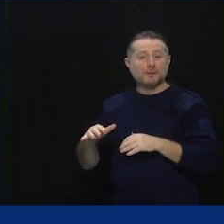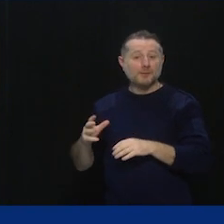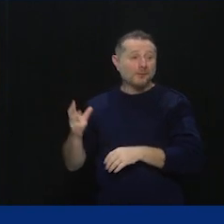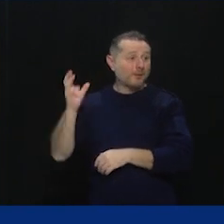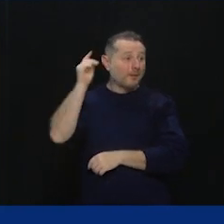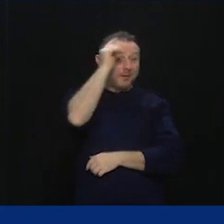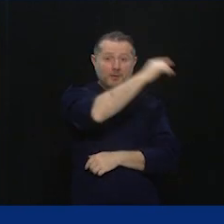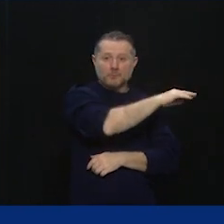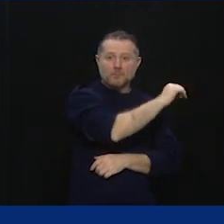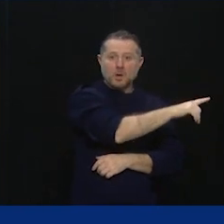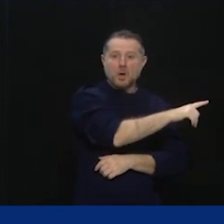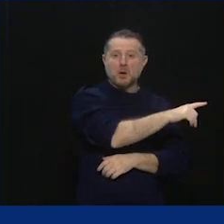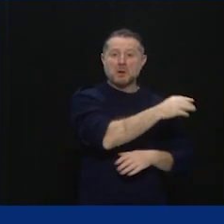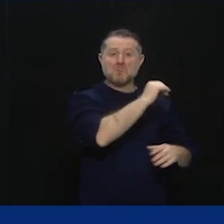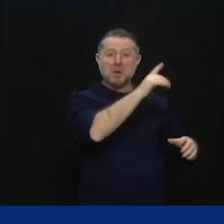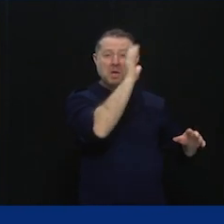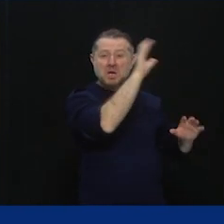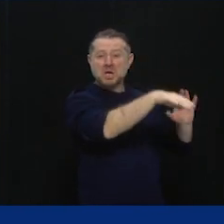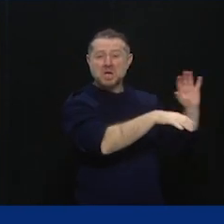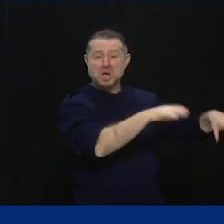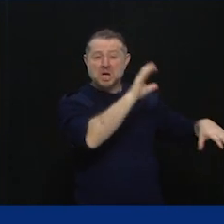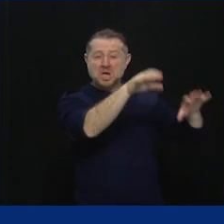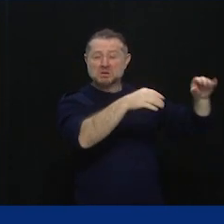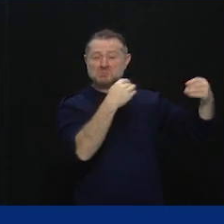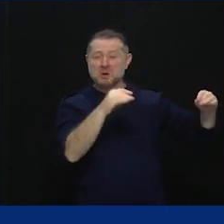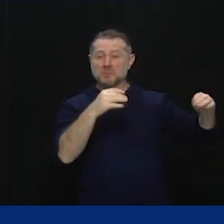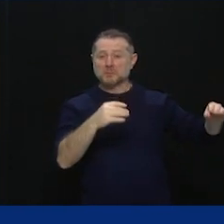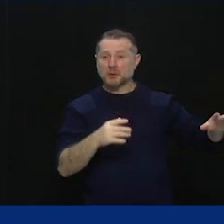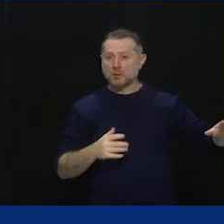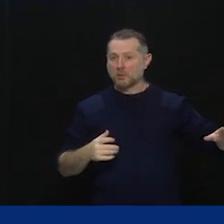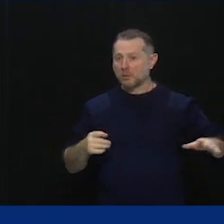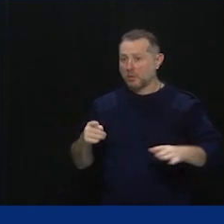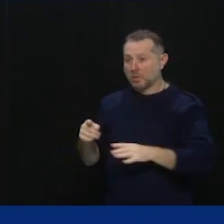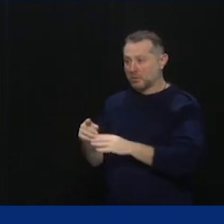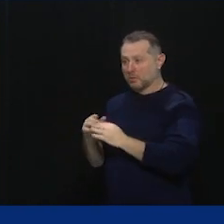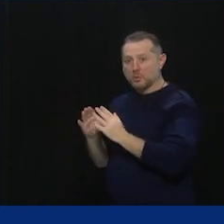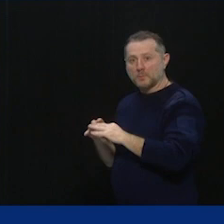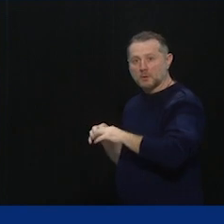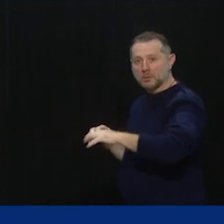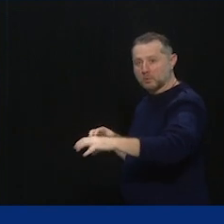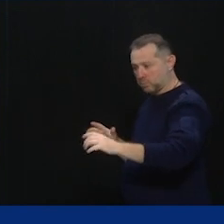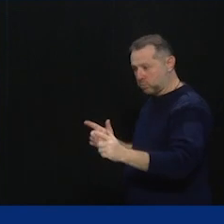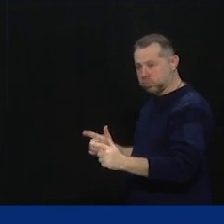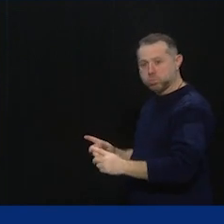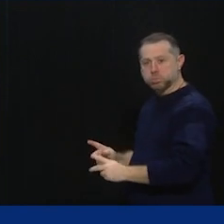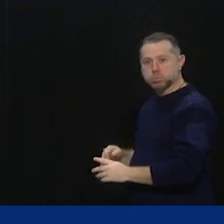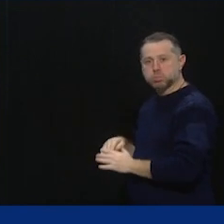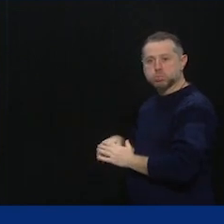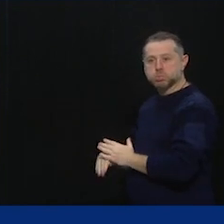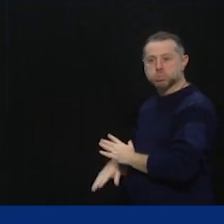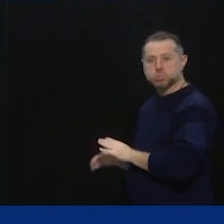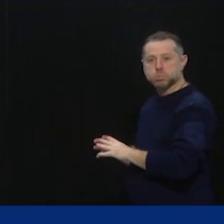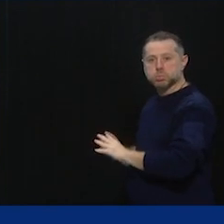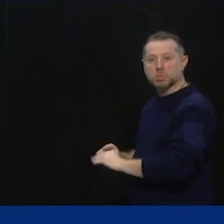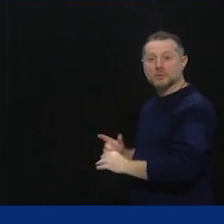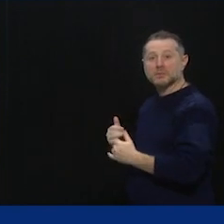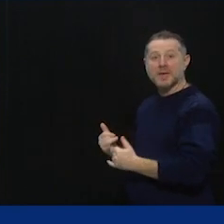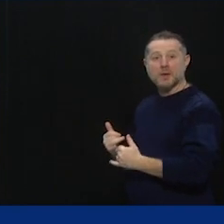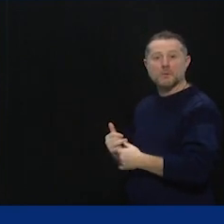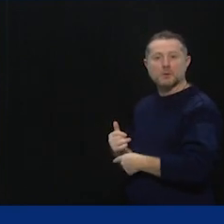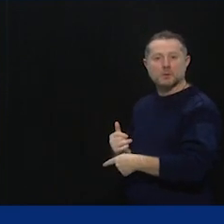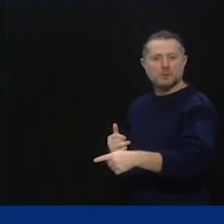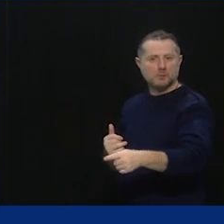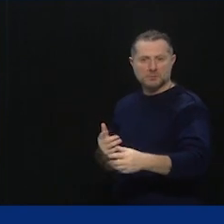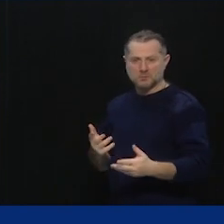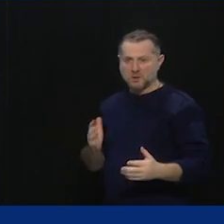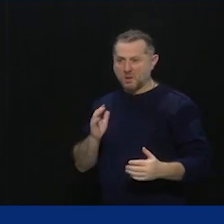as the sprawl came through, there was no downtowns created through that core of the island where now a lot of our population lives,